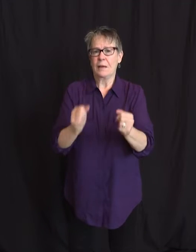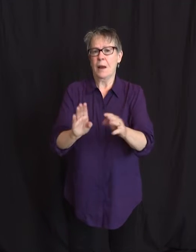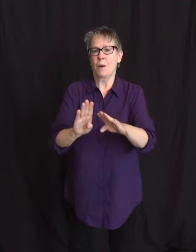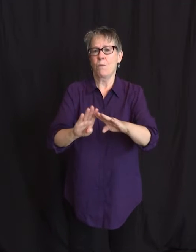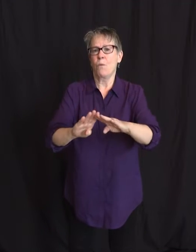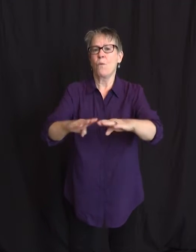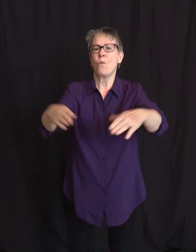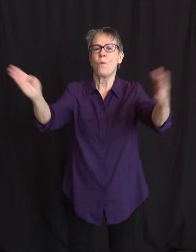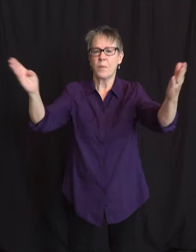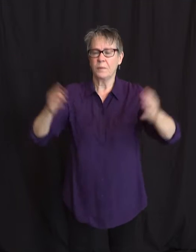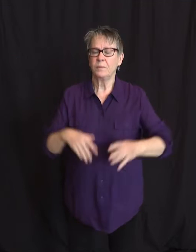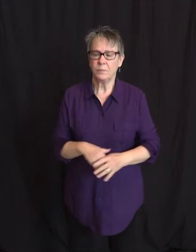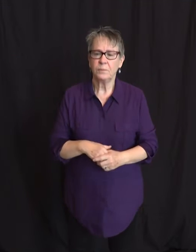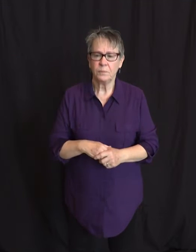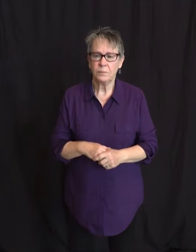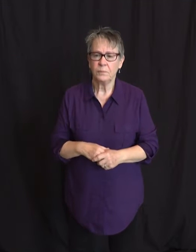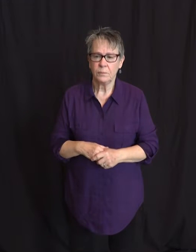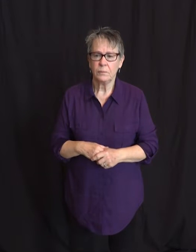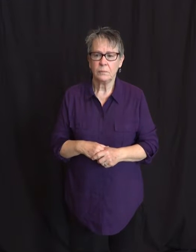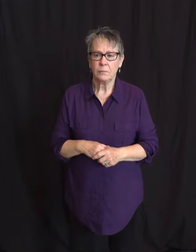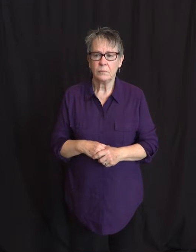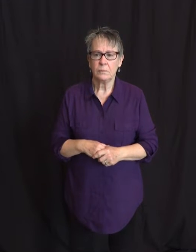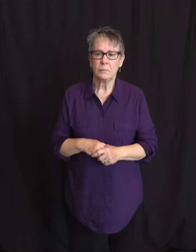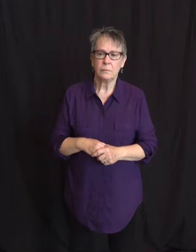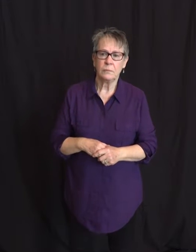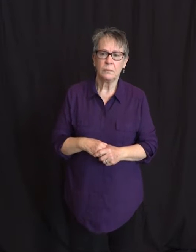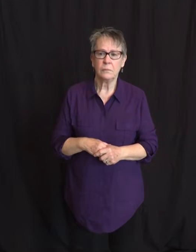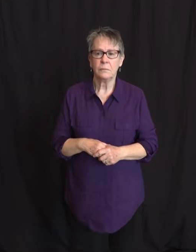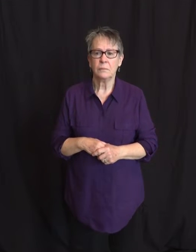tell on regional versus